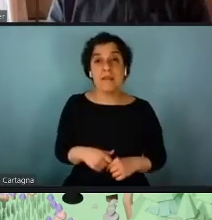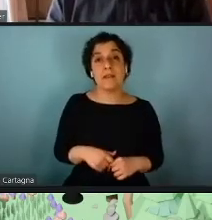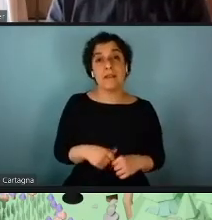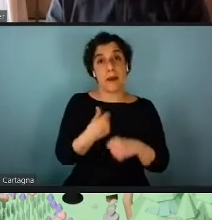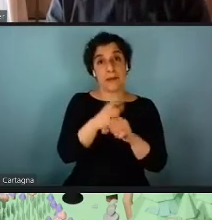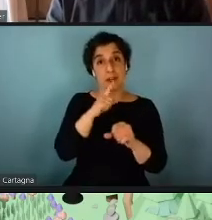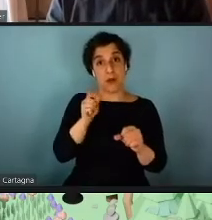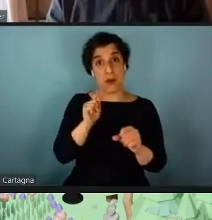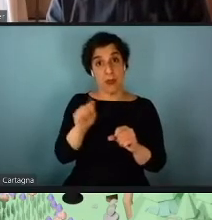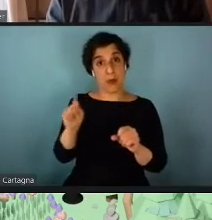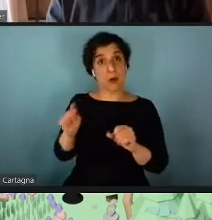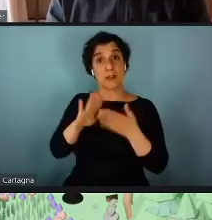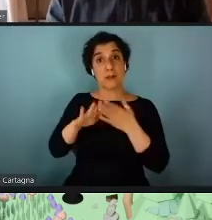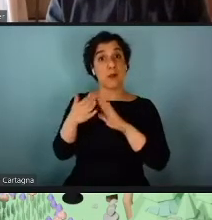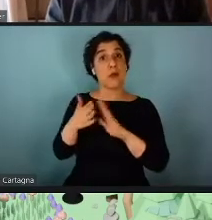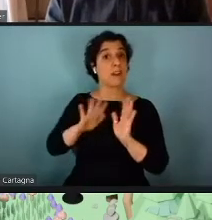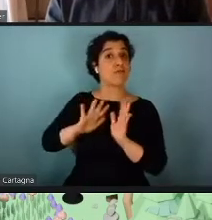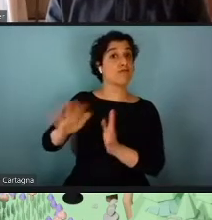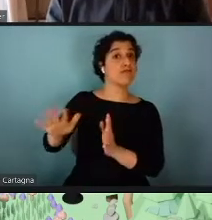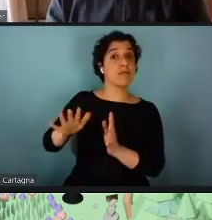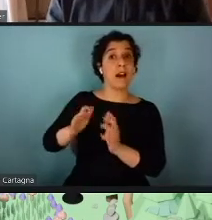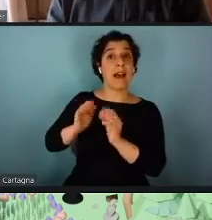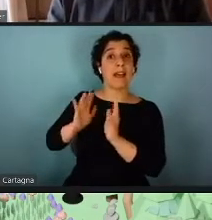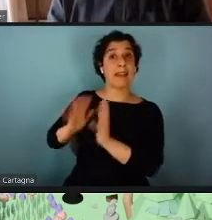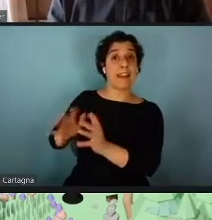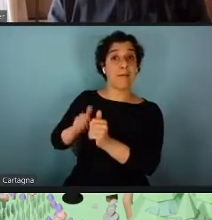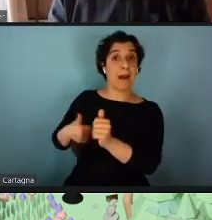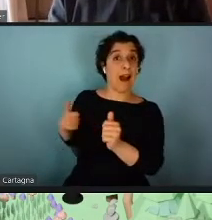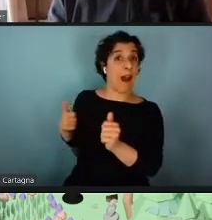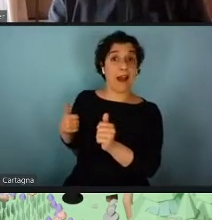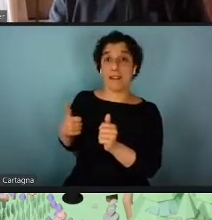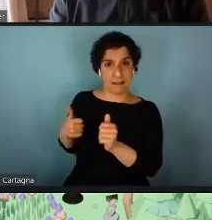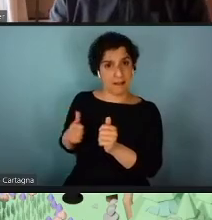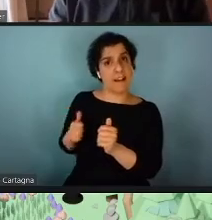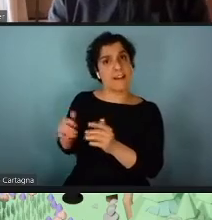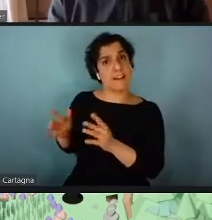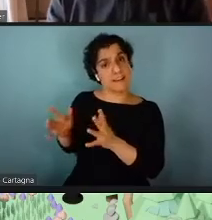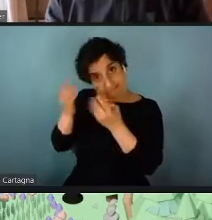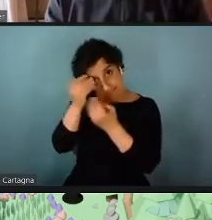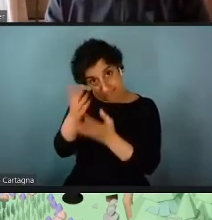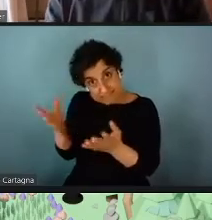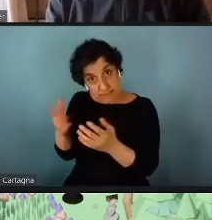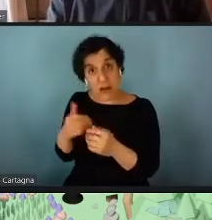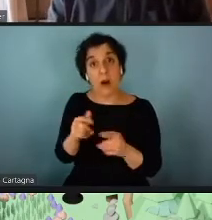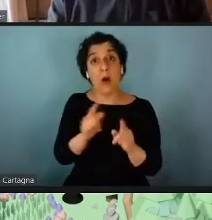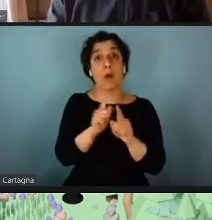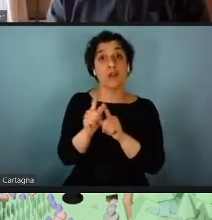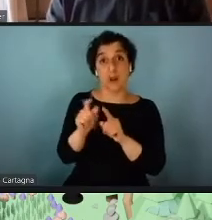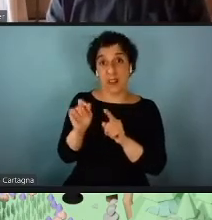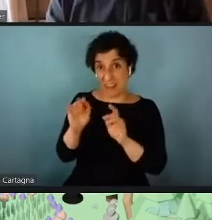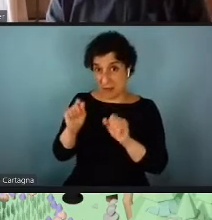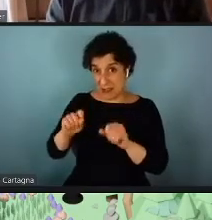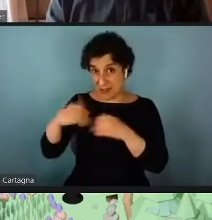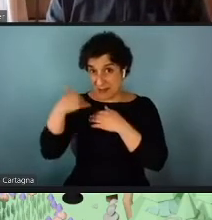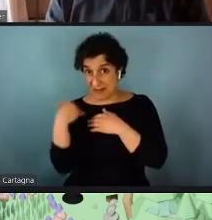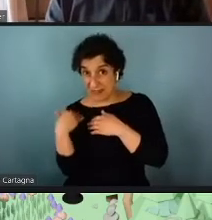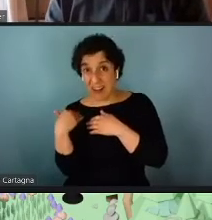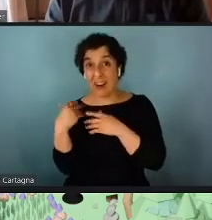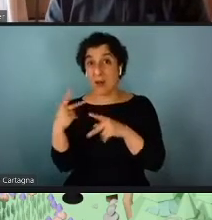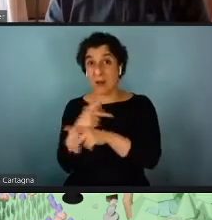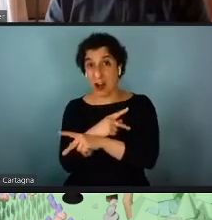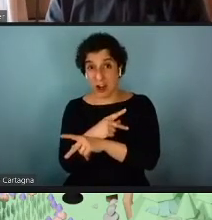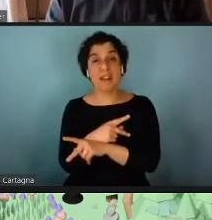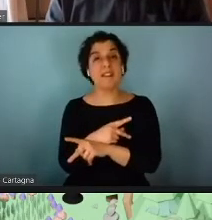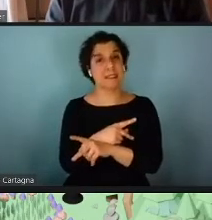left behind. And if there is potential of a burden, then it needs to be a city's priority to minimize that and avoid that at all